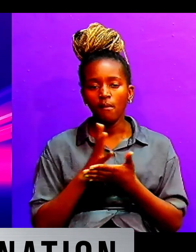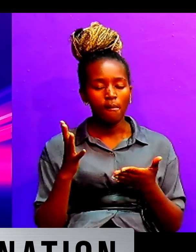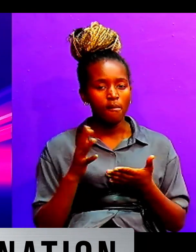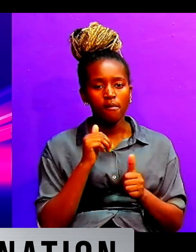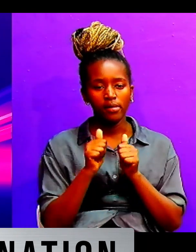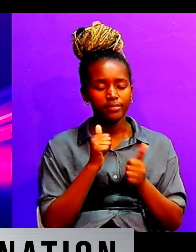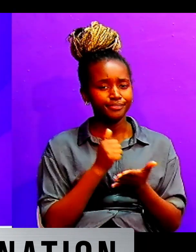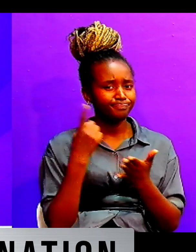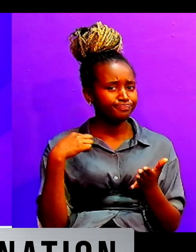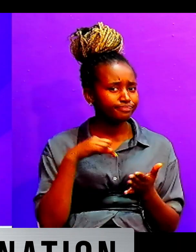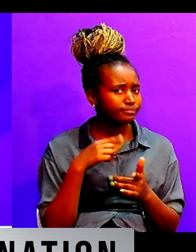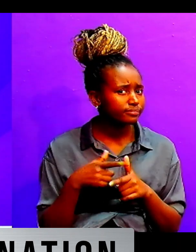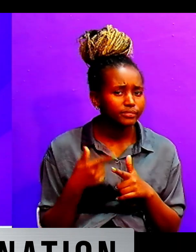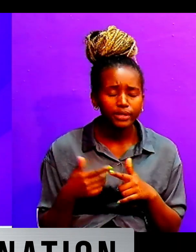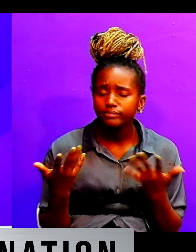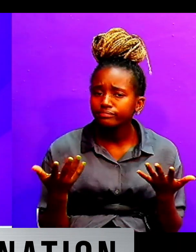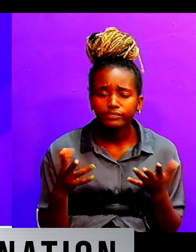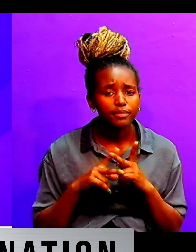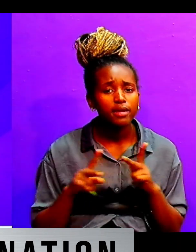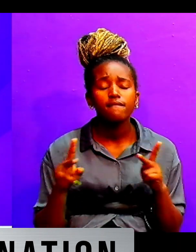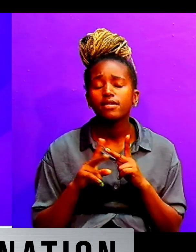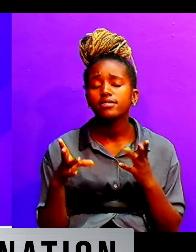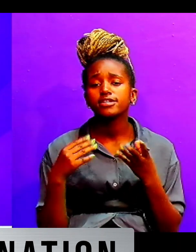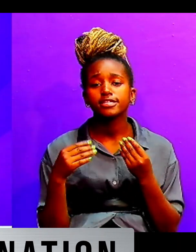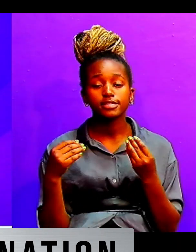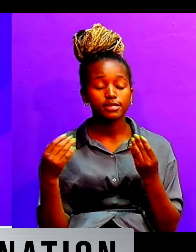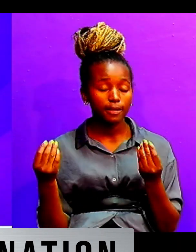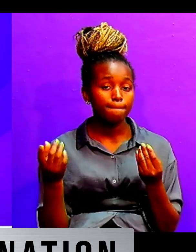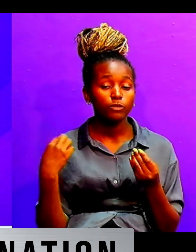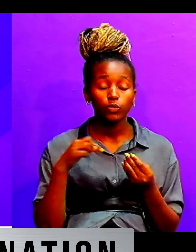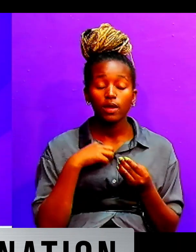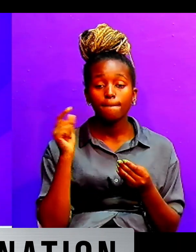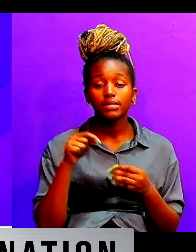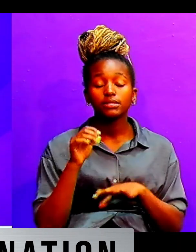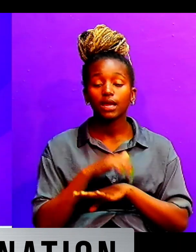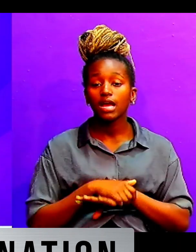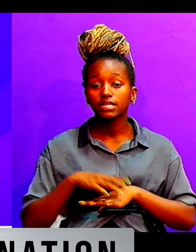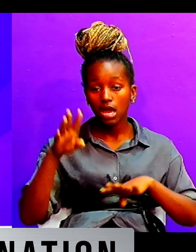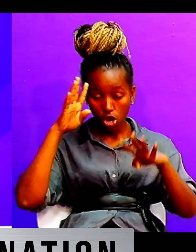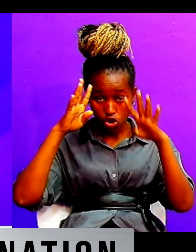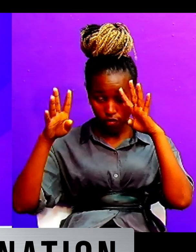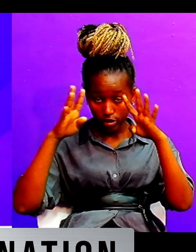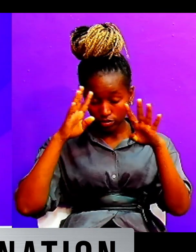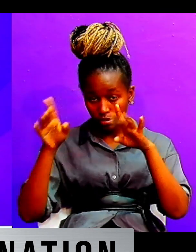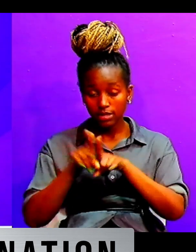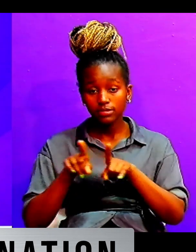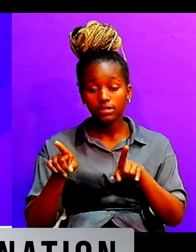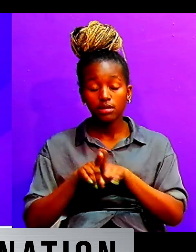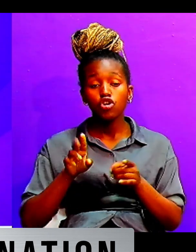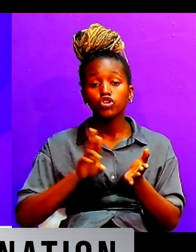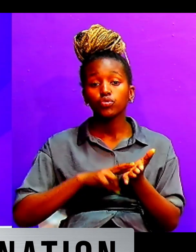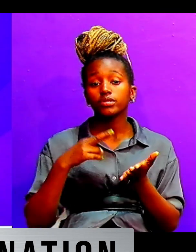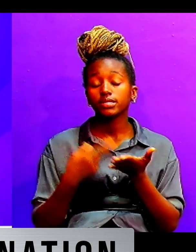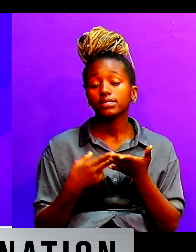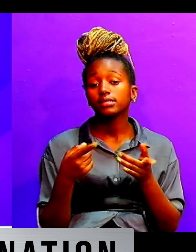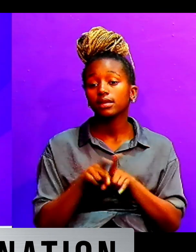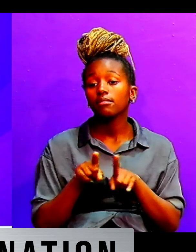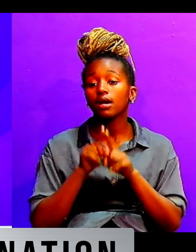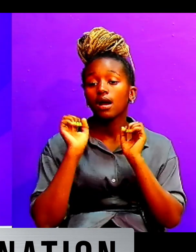that makes our work even easier. So we need a lot of innovation, we need a lot of resources, and we need a